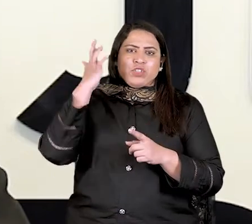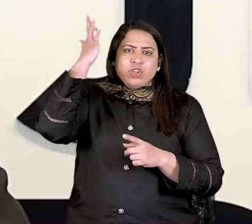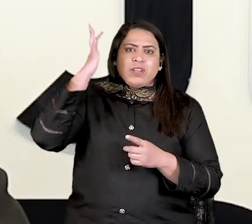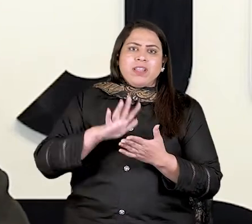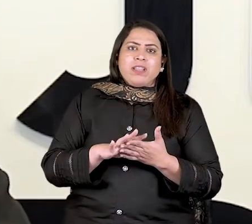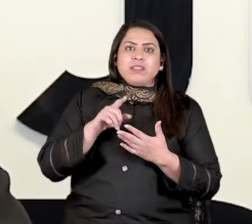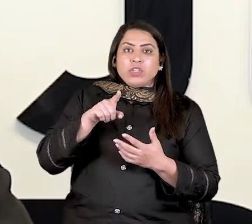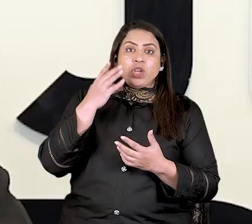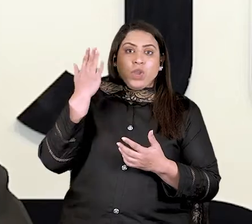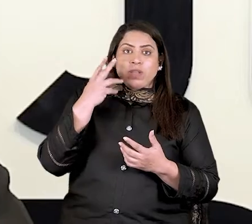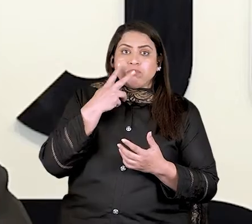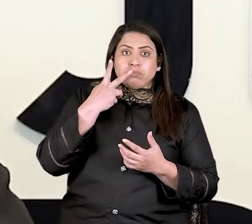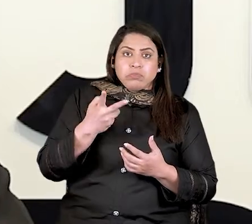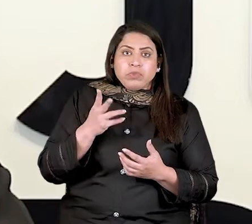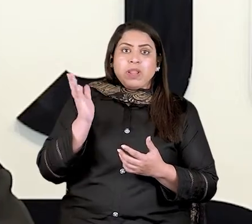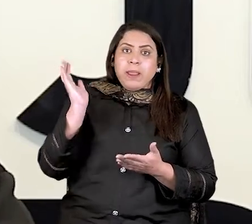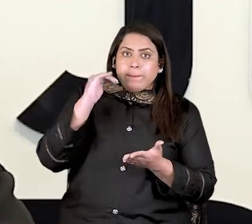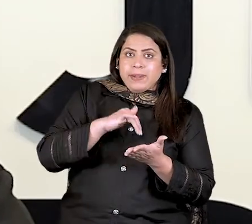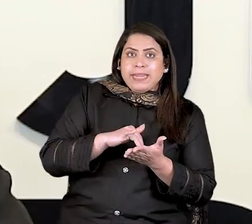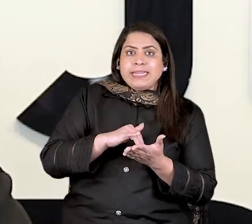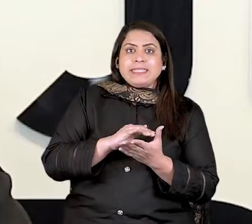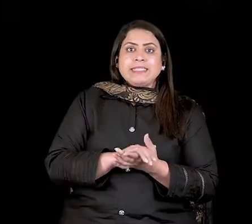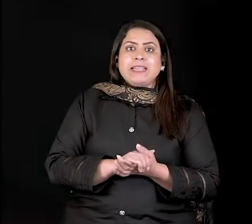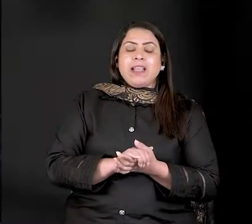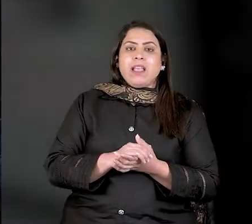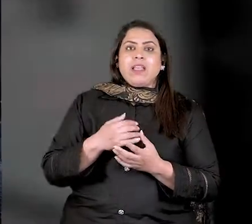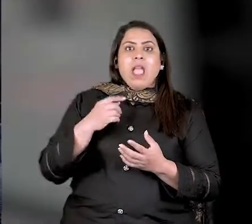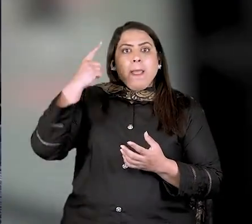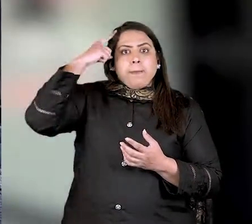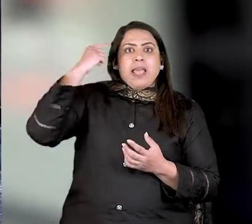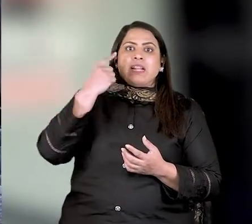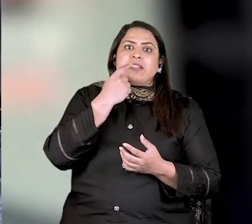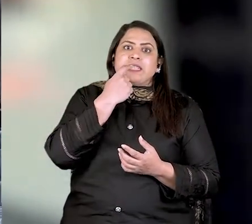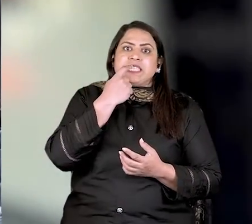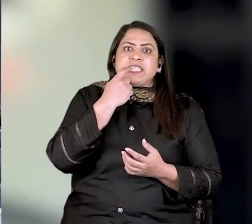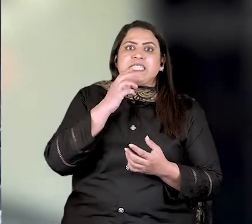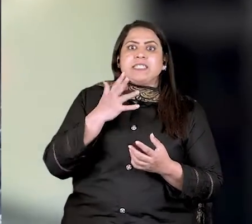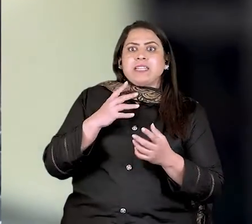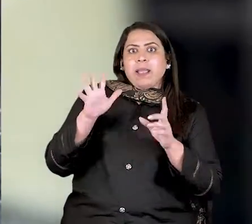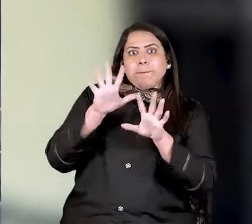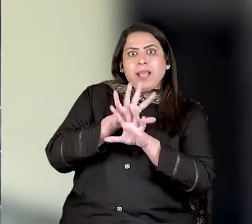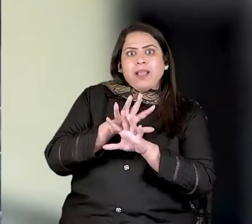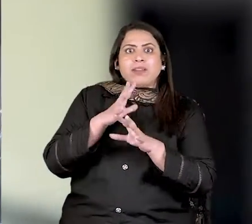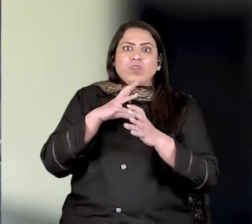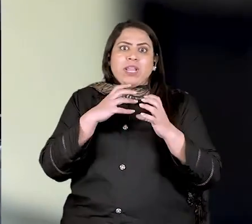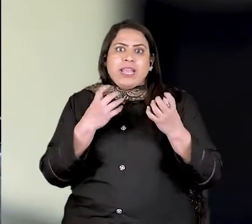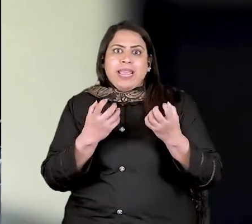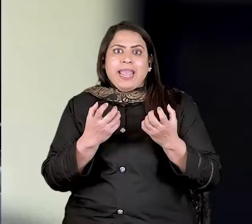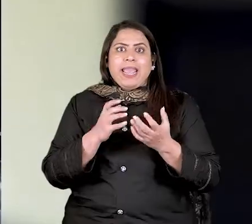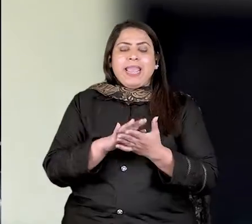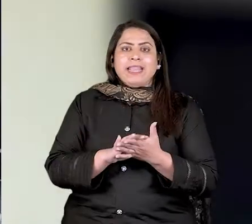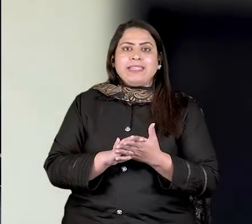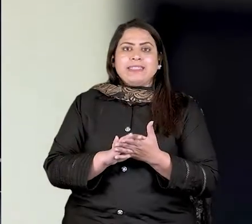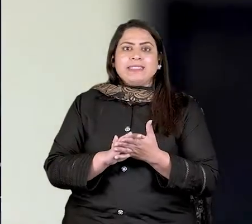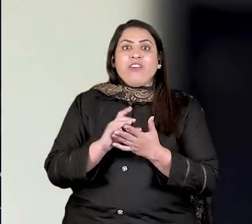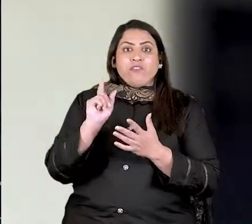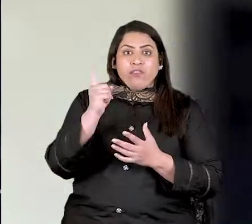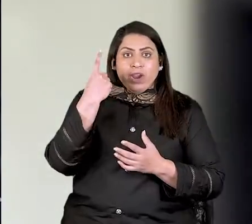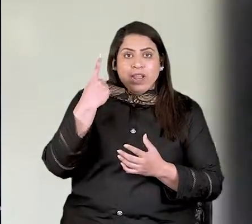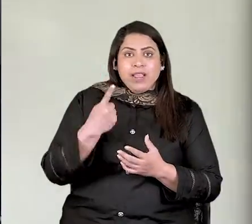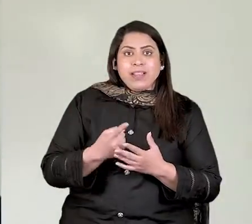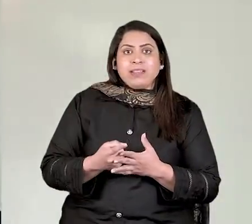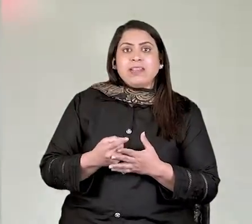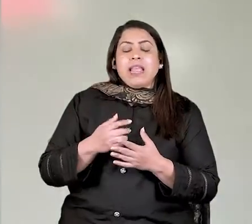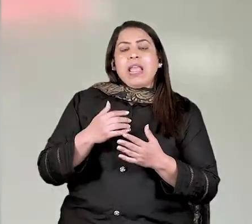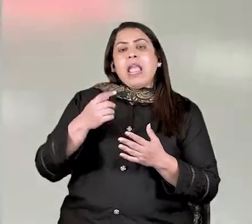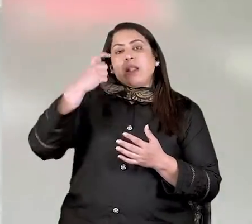that's a different story. So that just stuck in my head. You've seen it yourself. When you come into BRIM, you see the black and white, you see